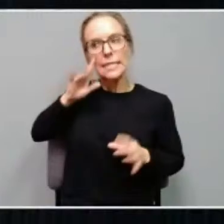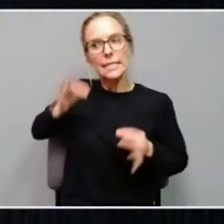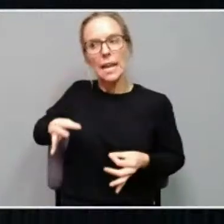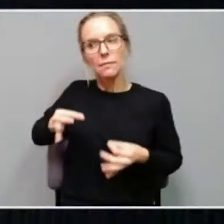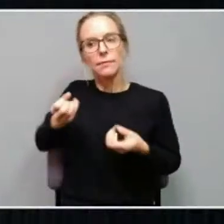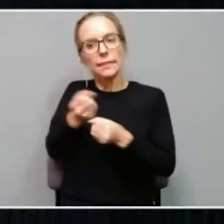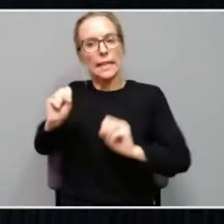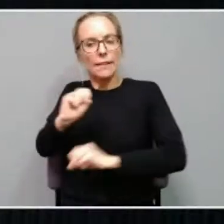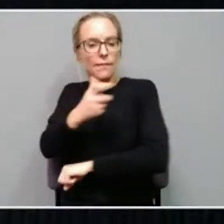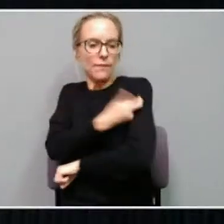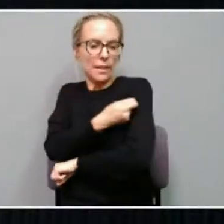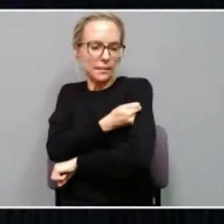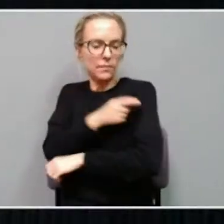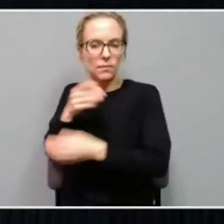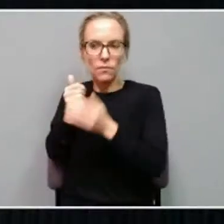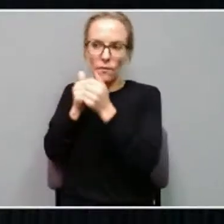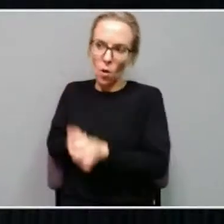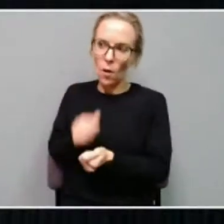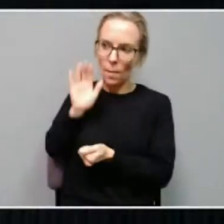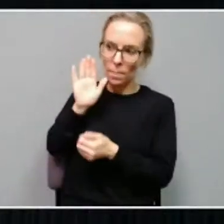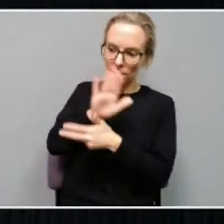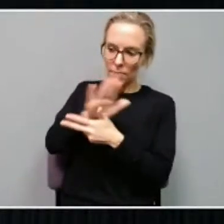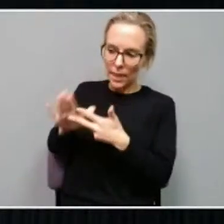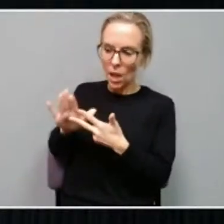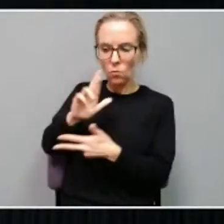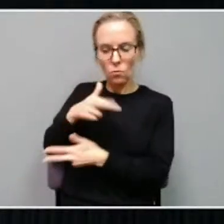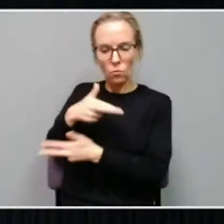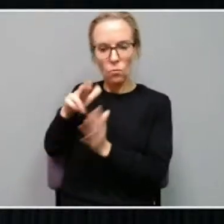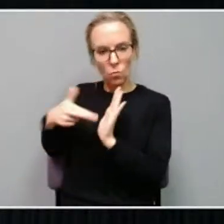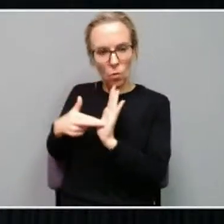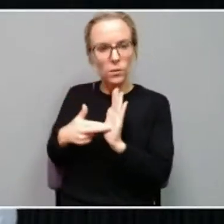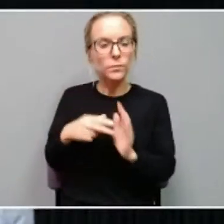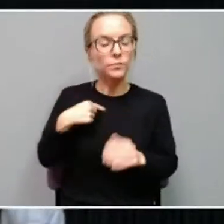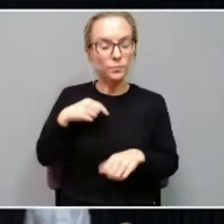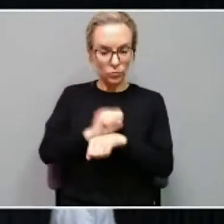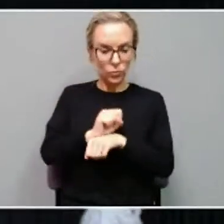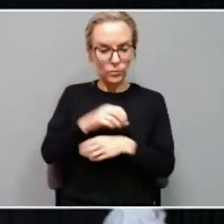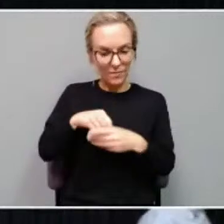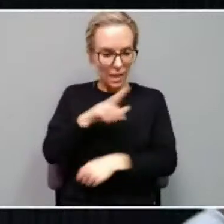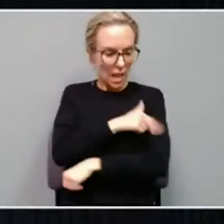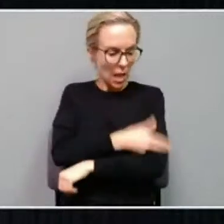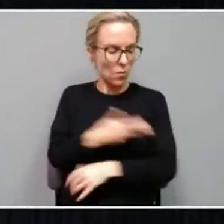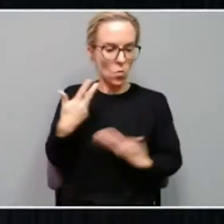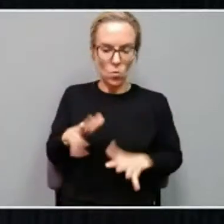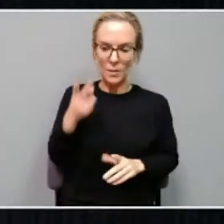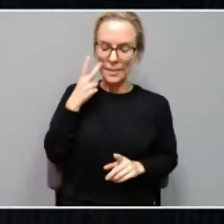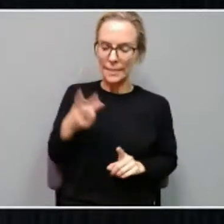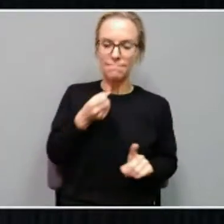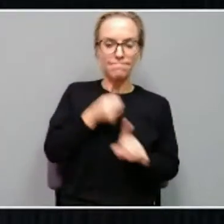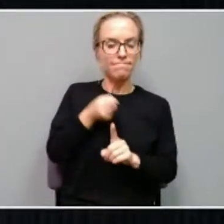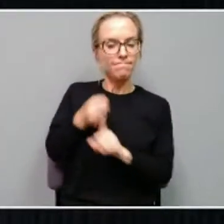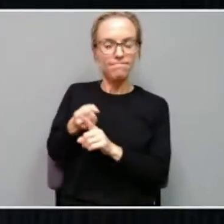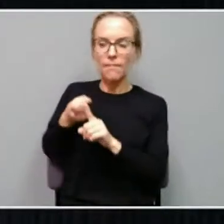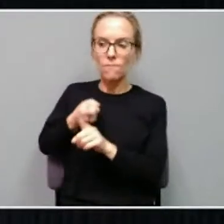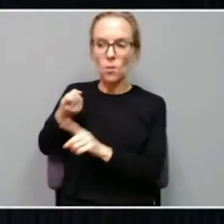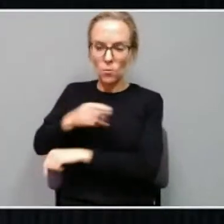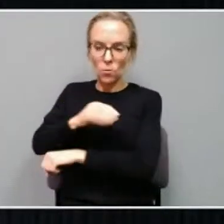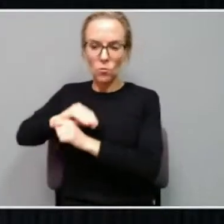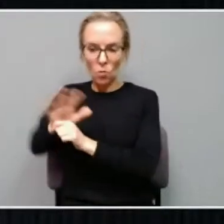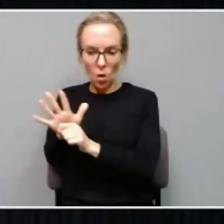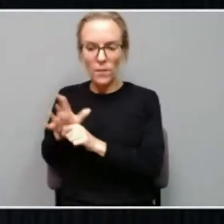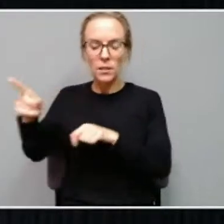lead. Working in the hospital system, you see the effects of COVID, and we've had many patients that came through, and you see